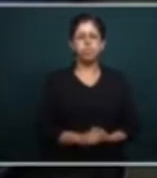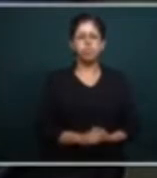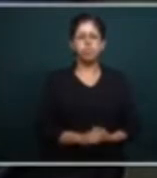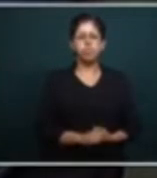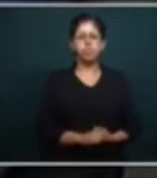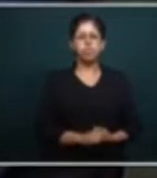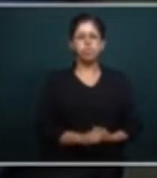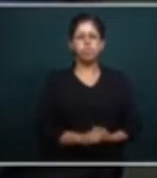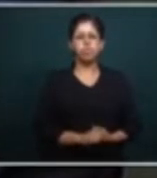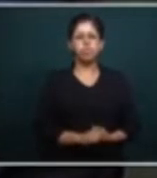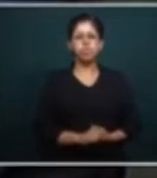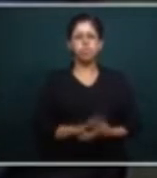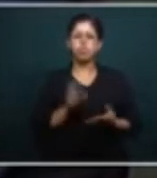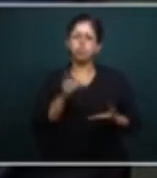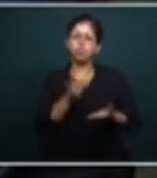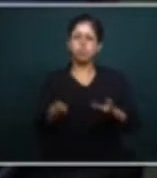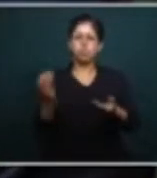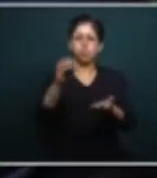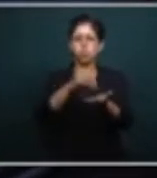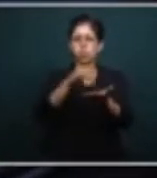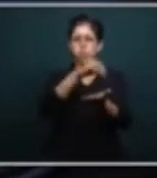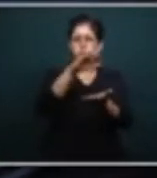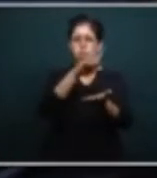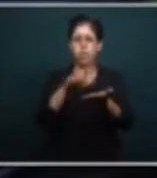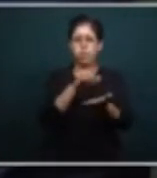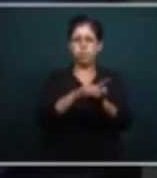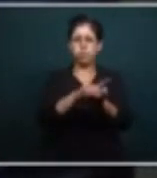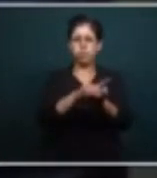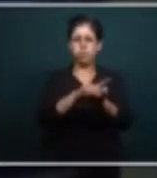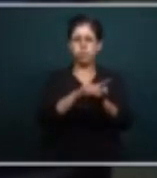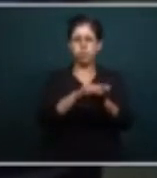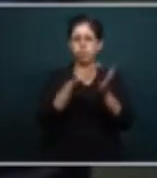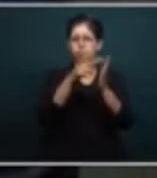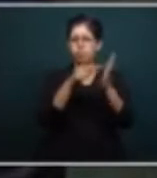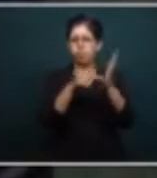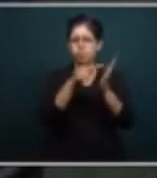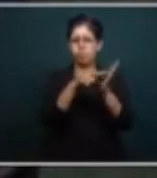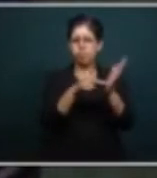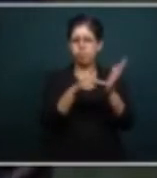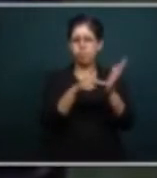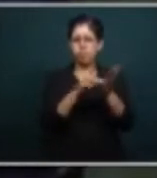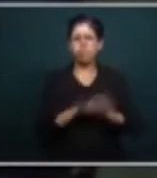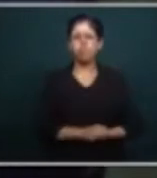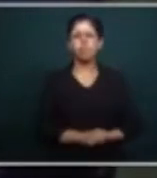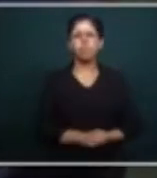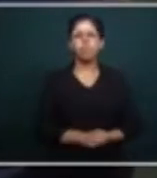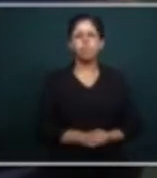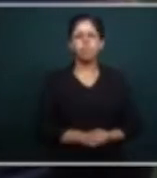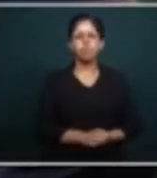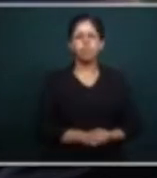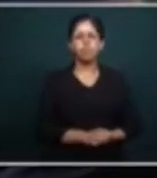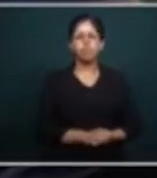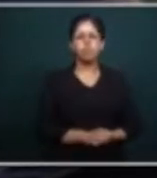Not only due to the application of the law, of the normals,